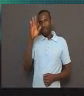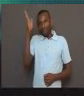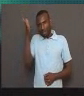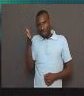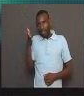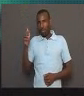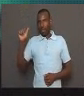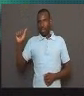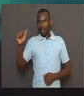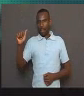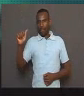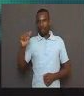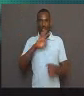area.